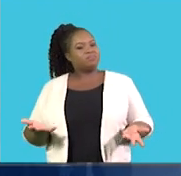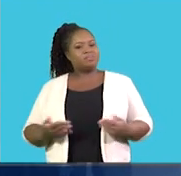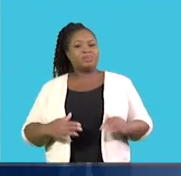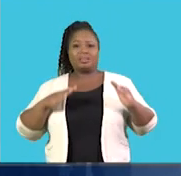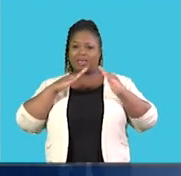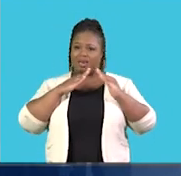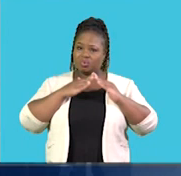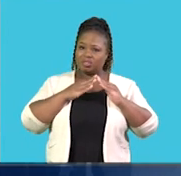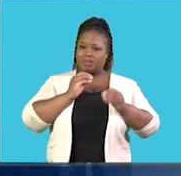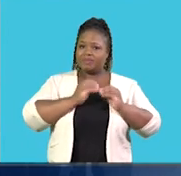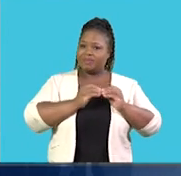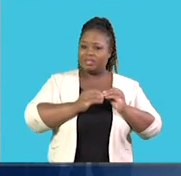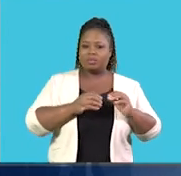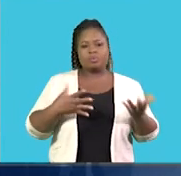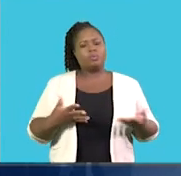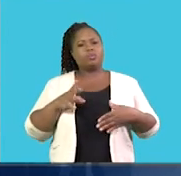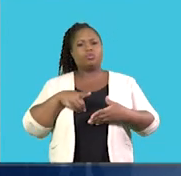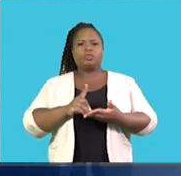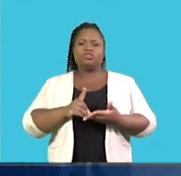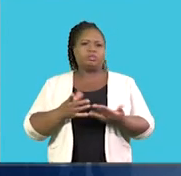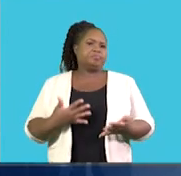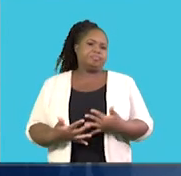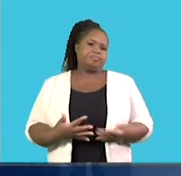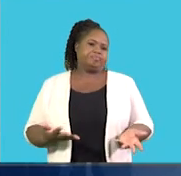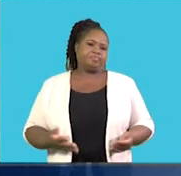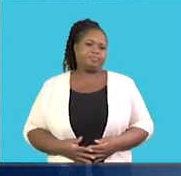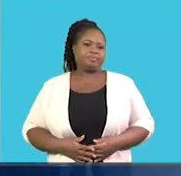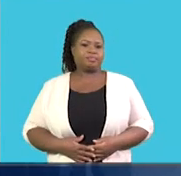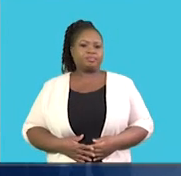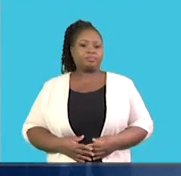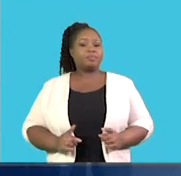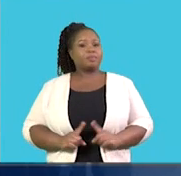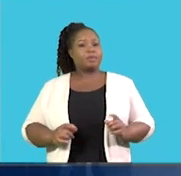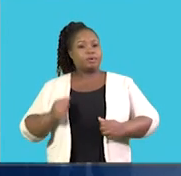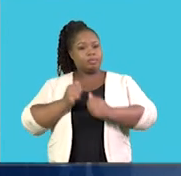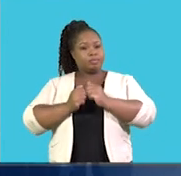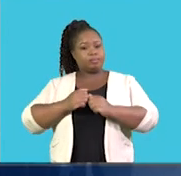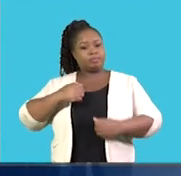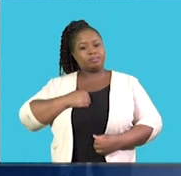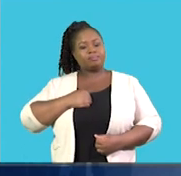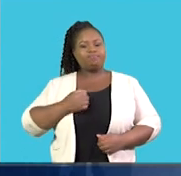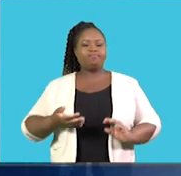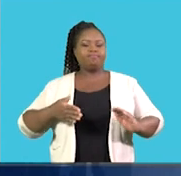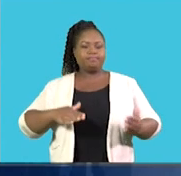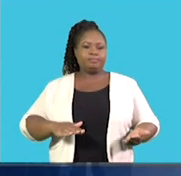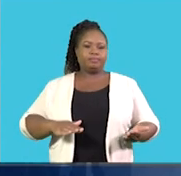le orama donation ke yena ubhuti uye